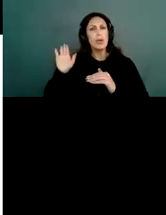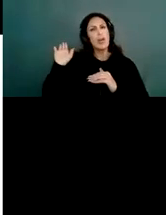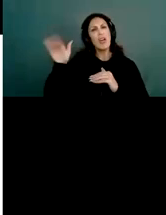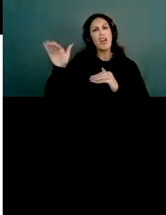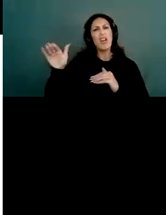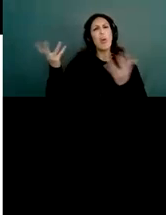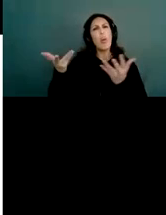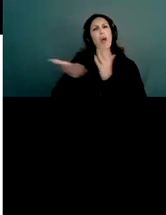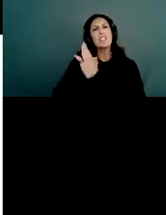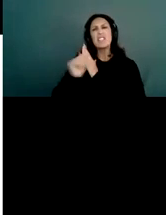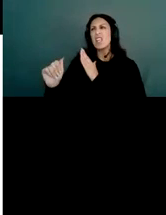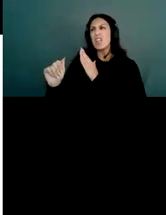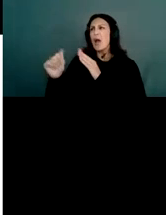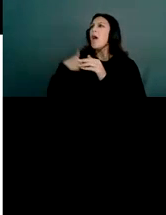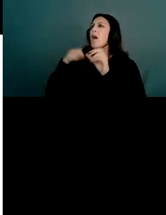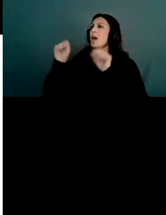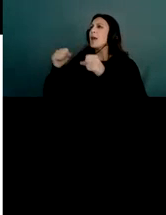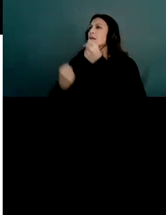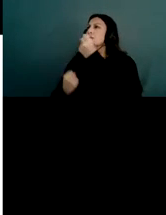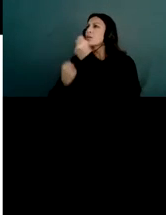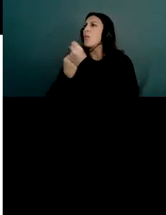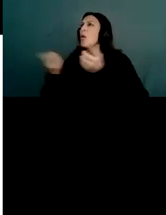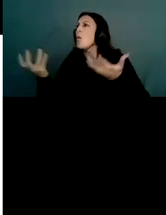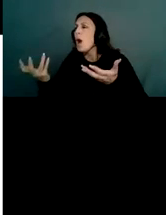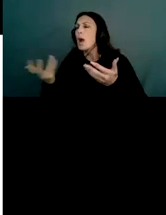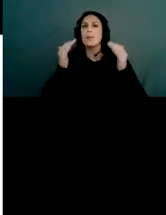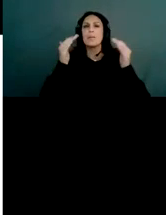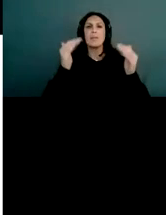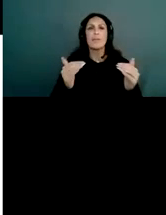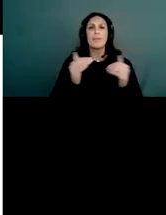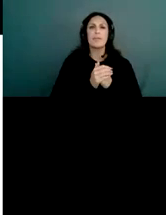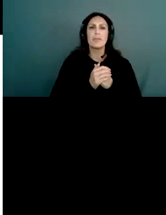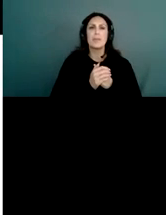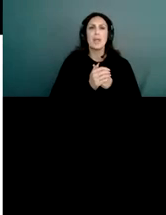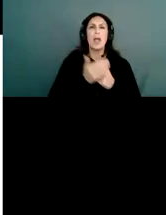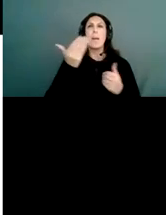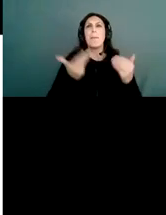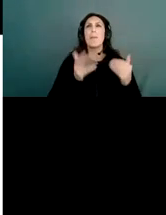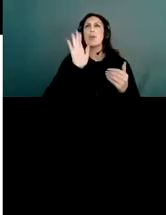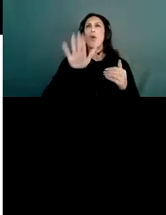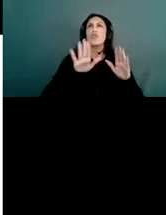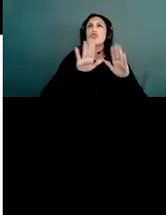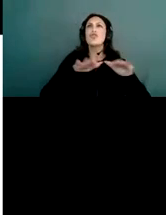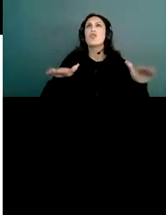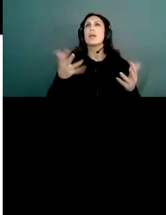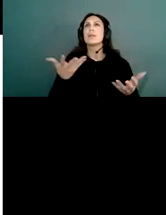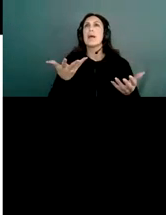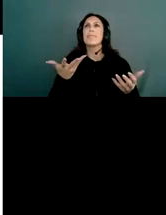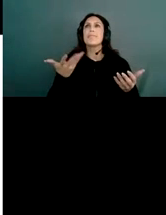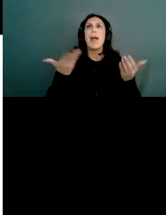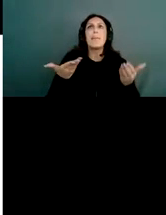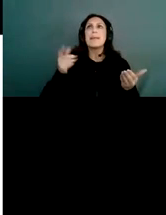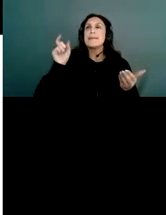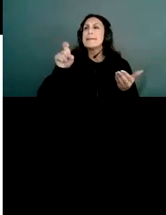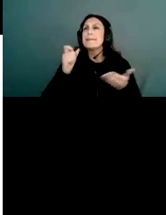well. You might ask, is your child meeting their usage requirement minutes? because